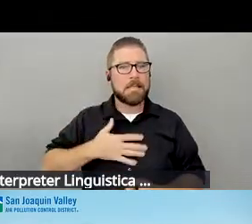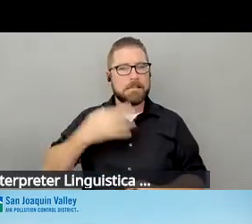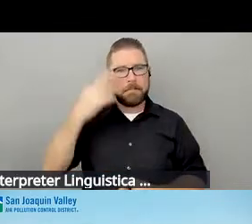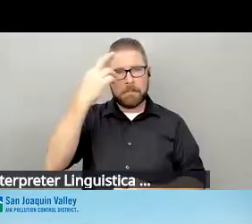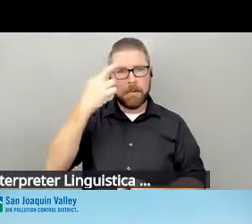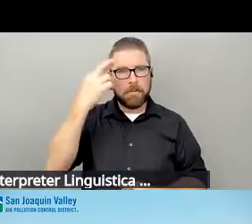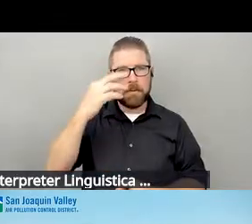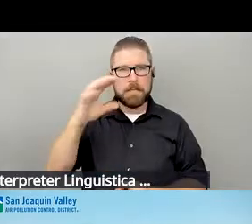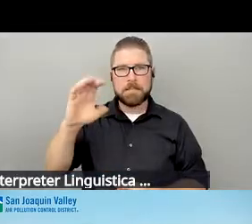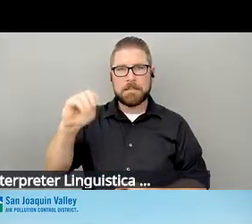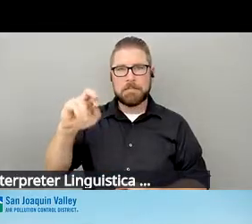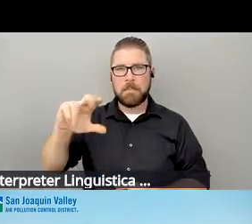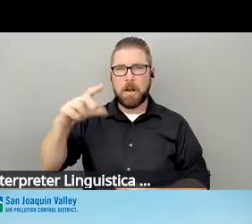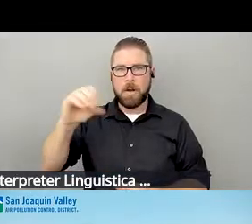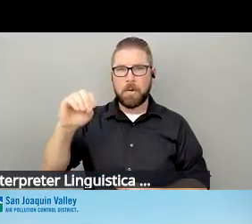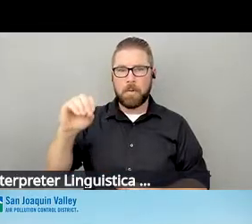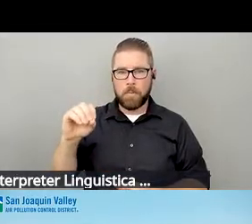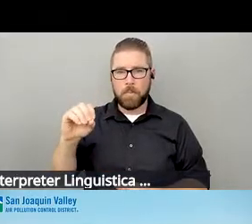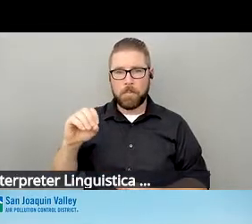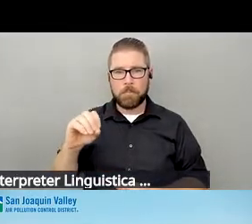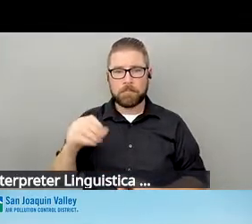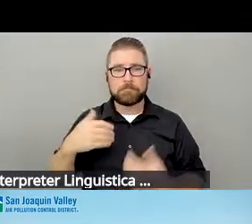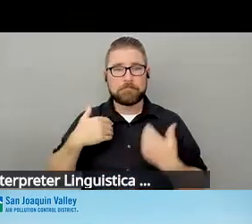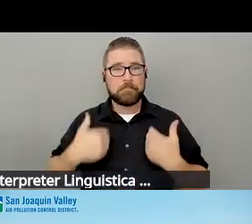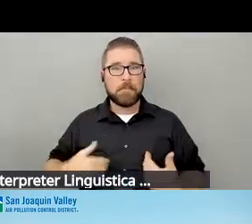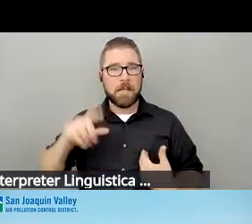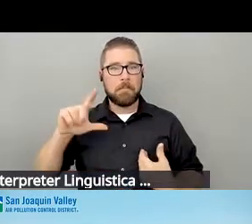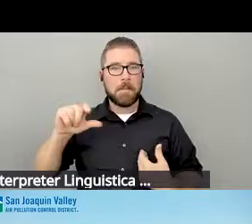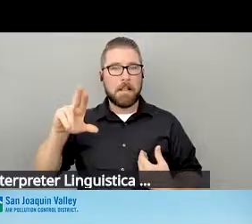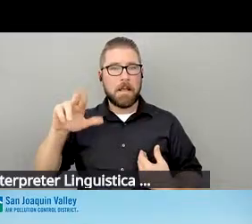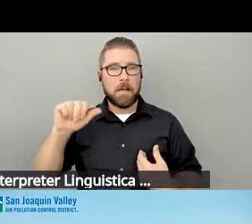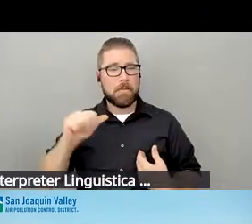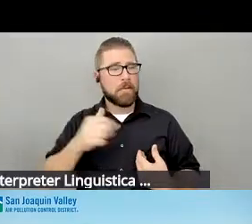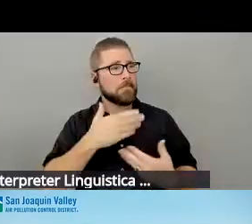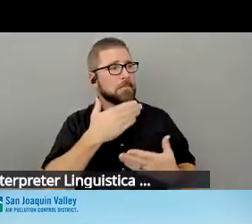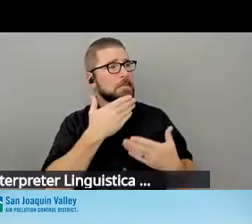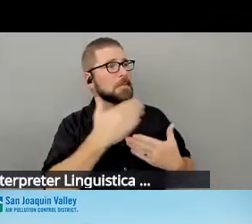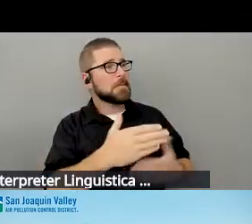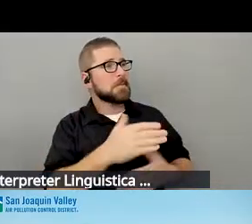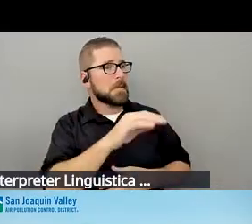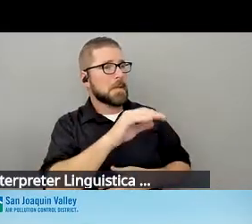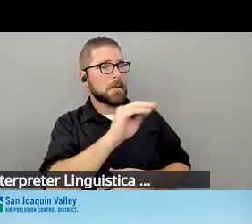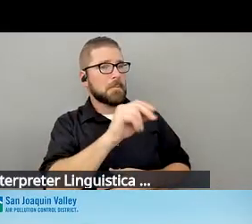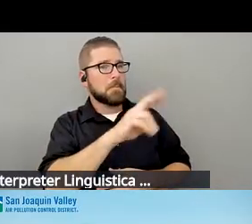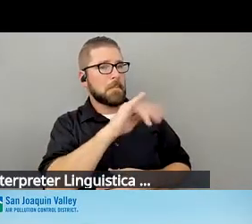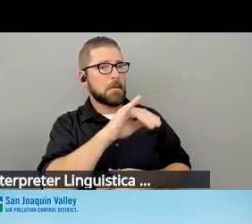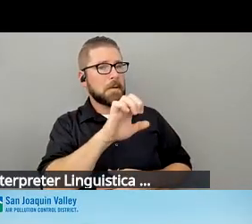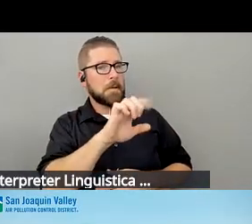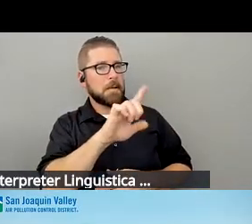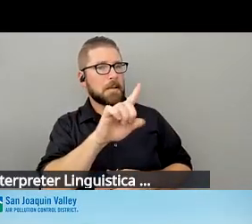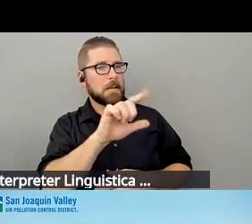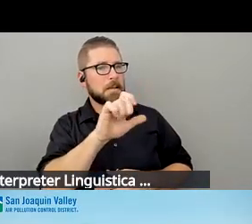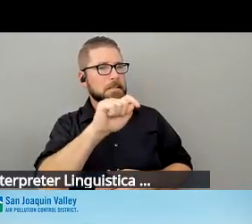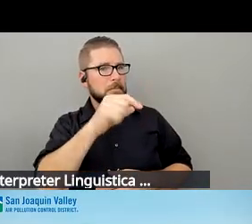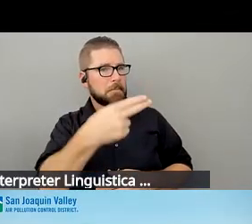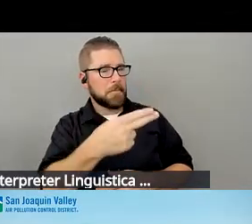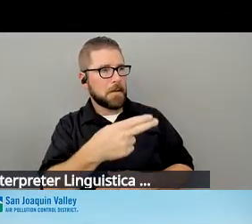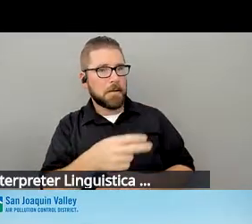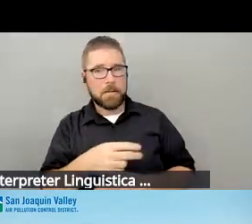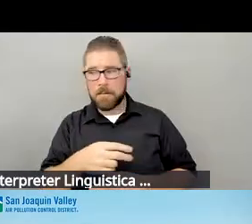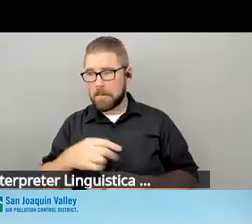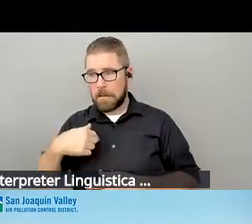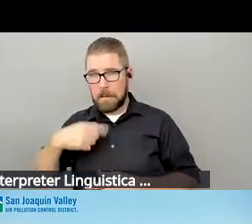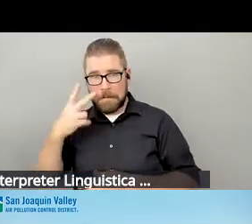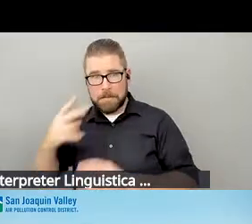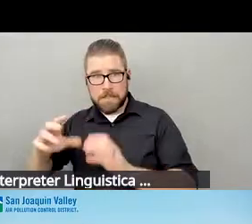This is Laura. Thank you, Mary Elizabeth, for sharing. I do see a question in the chat from Gloria. What would it require for